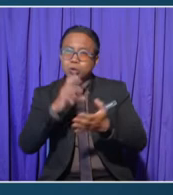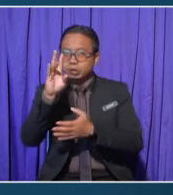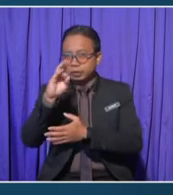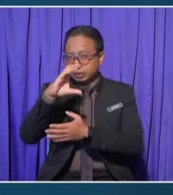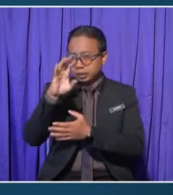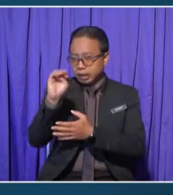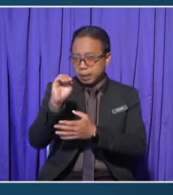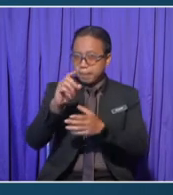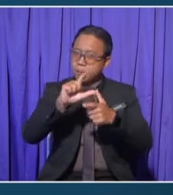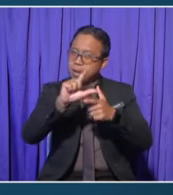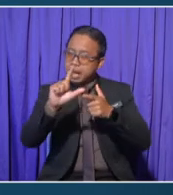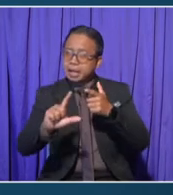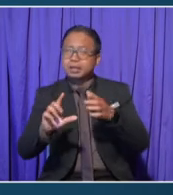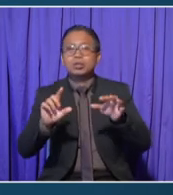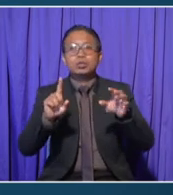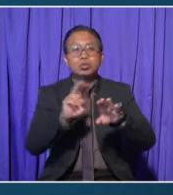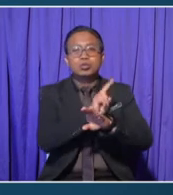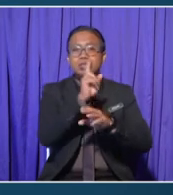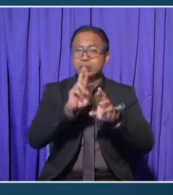7 cm line by using a ruler.